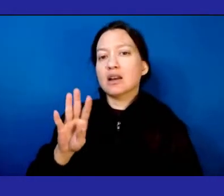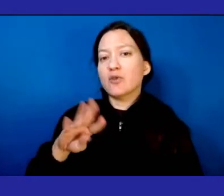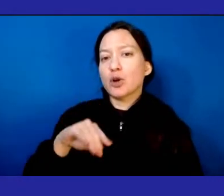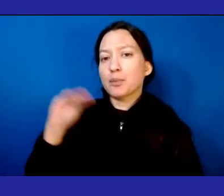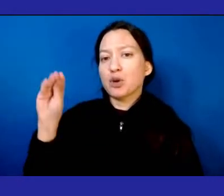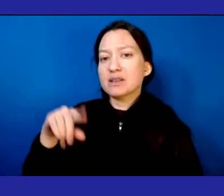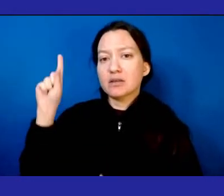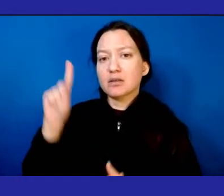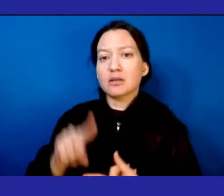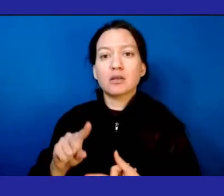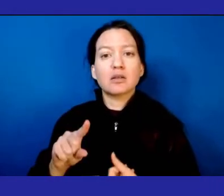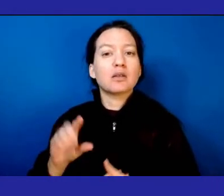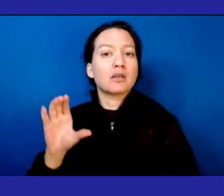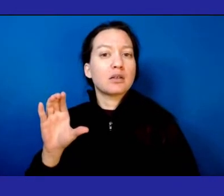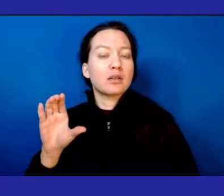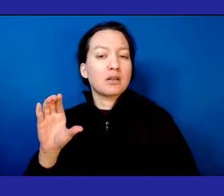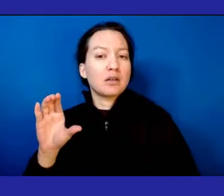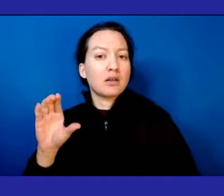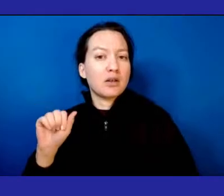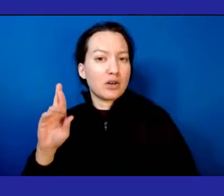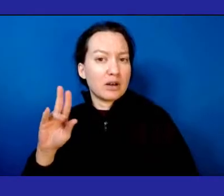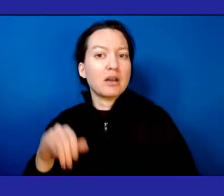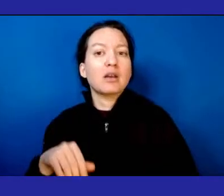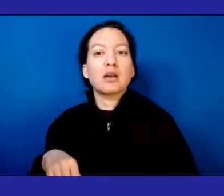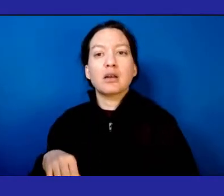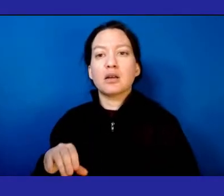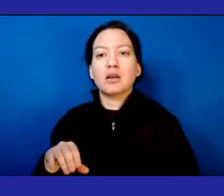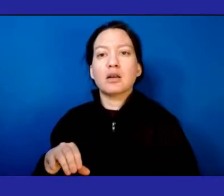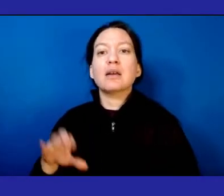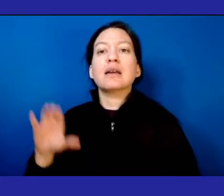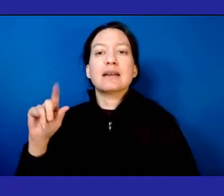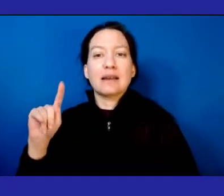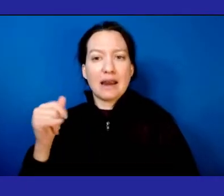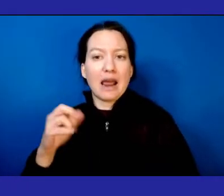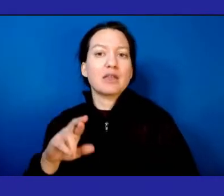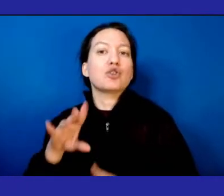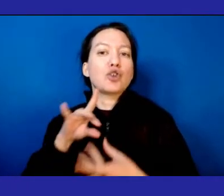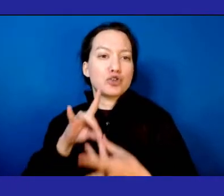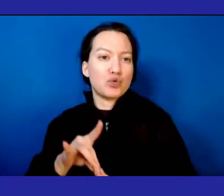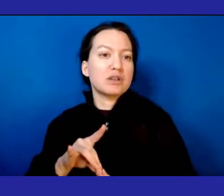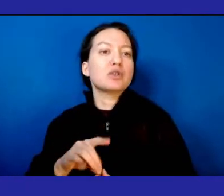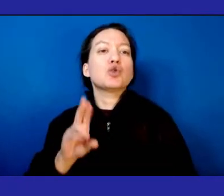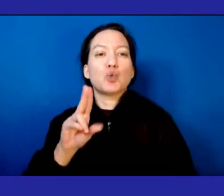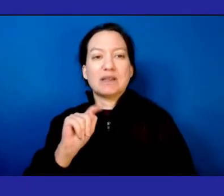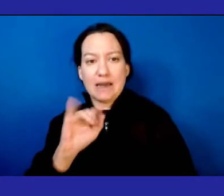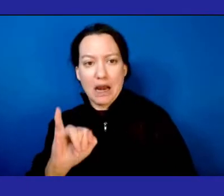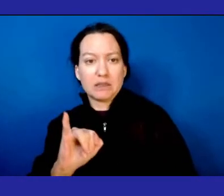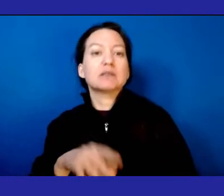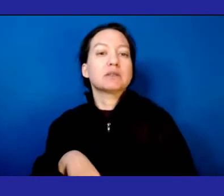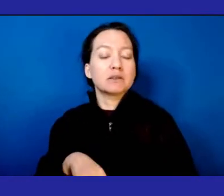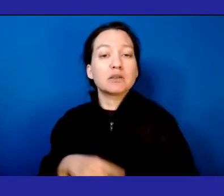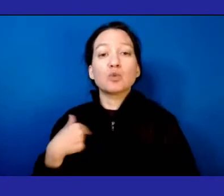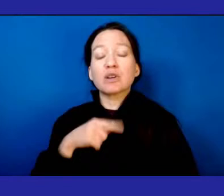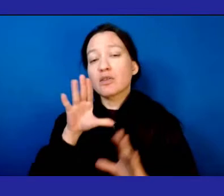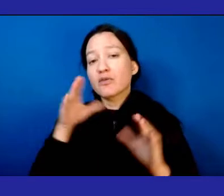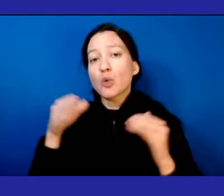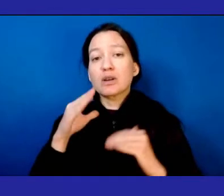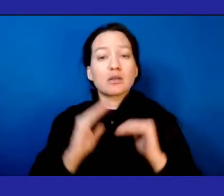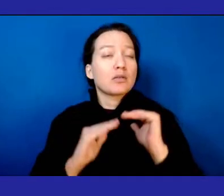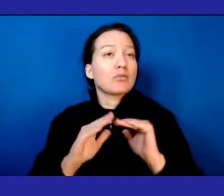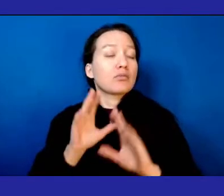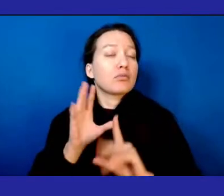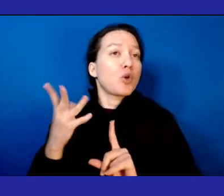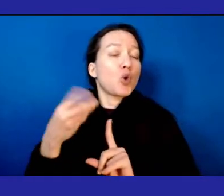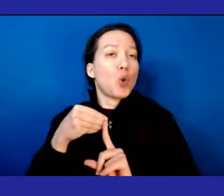CAUTI events, the catheter-associated urinary tract infections. We are focused on building on our culture of safety and hope